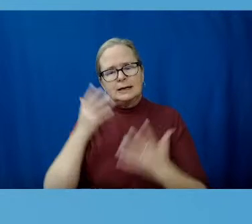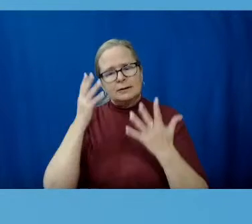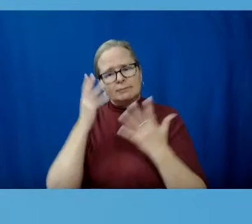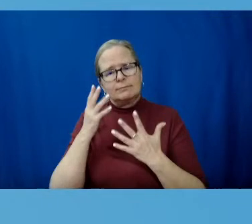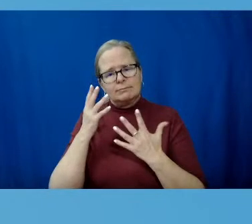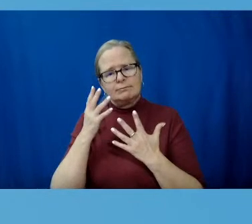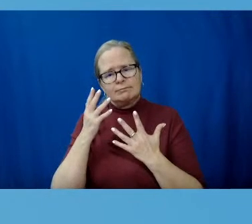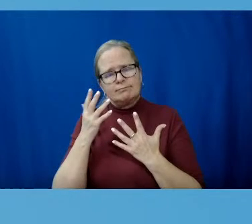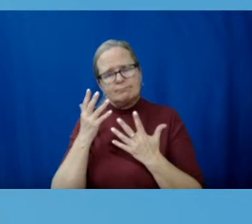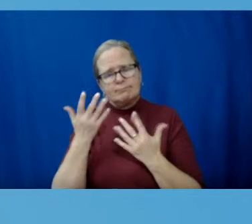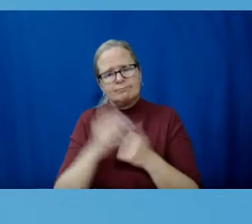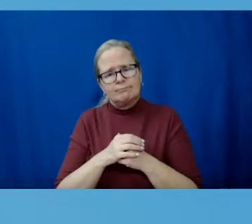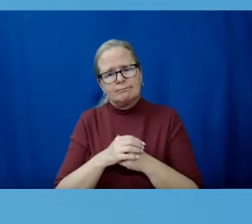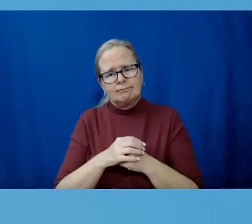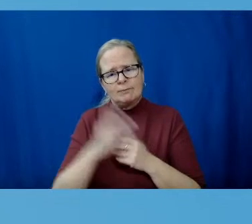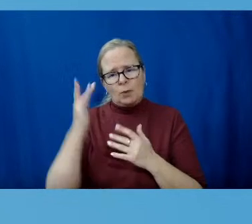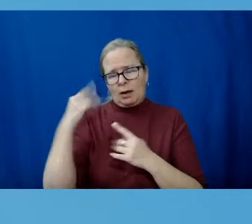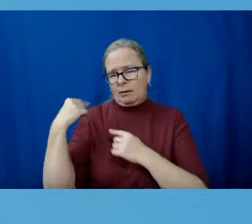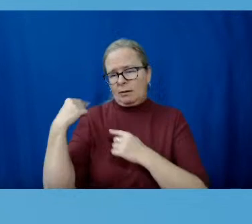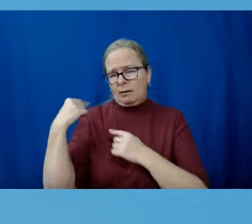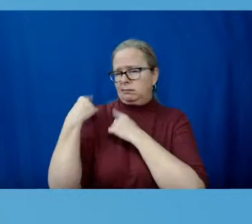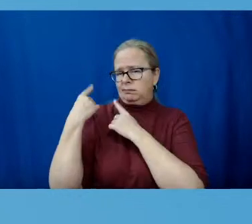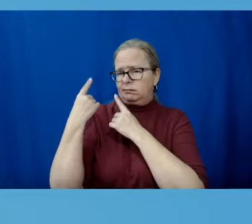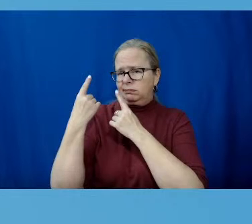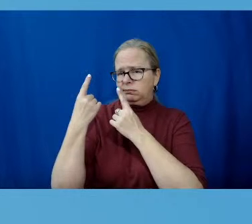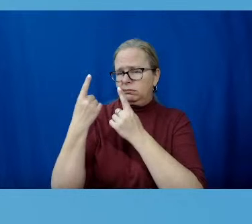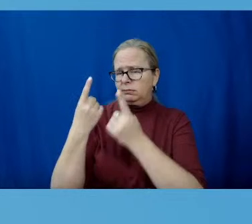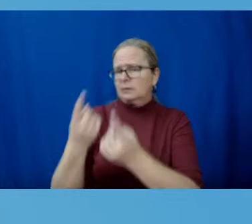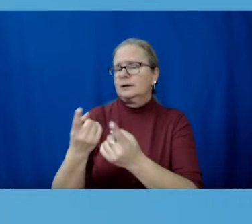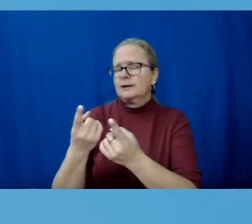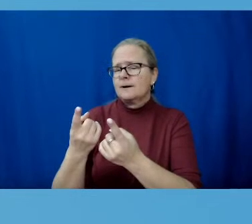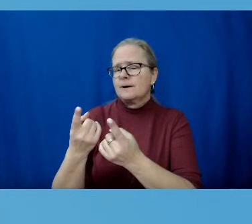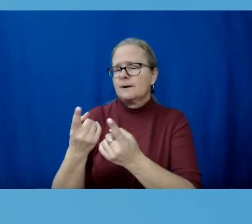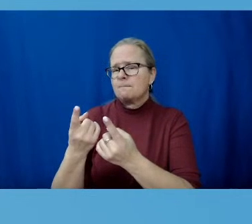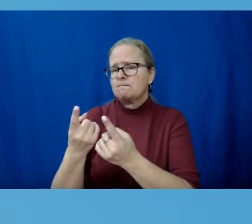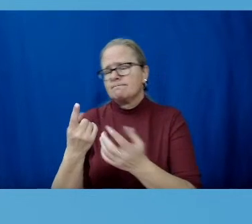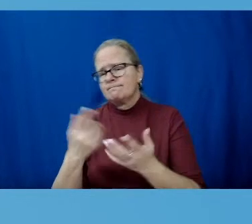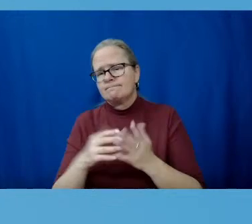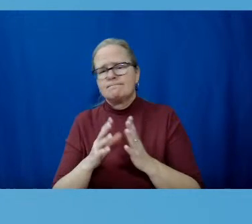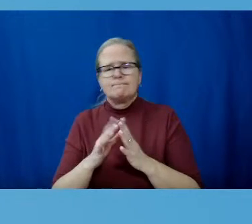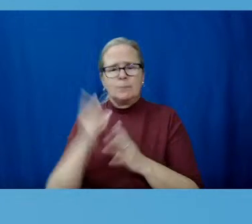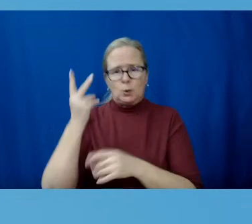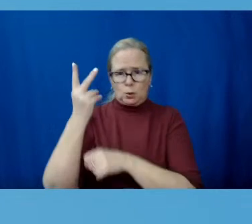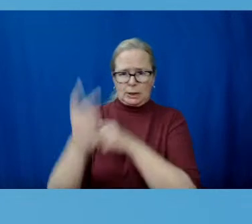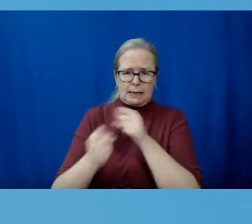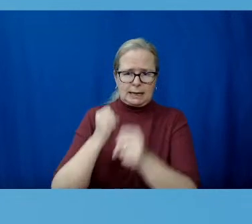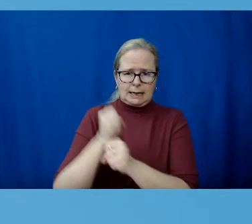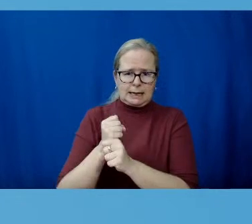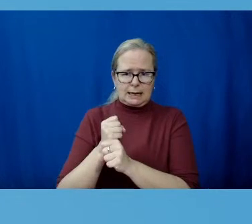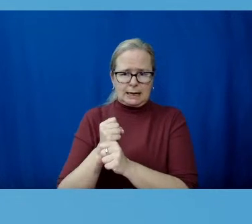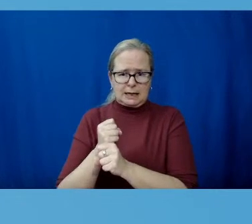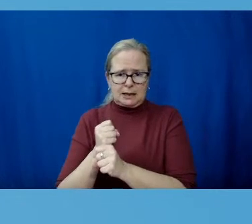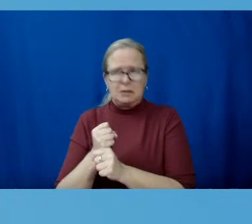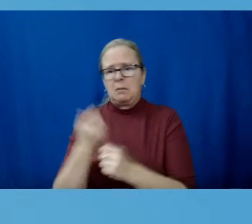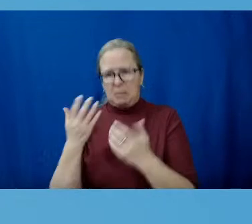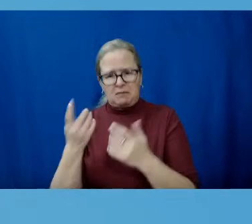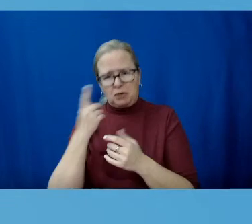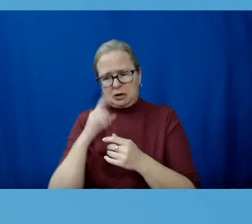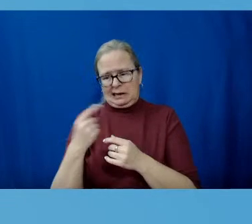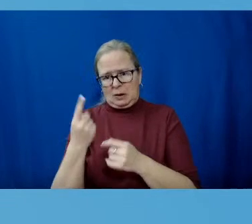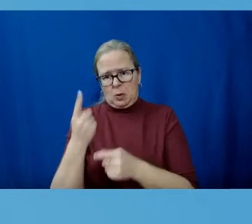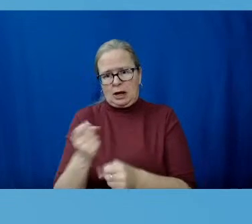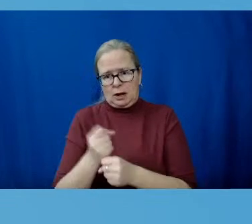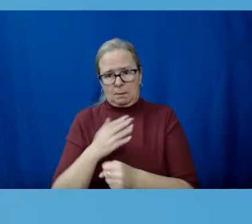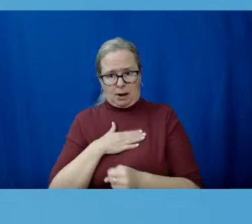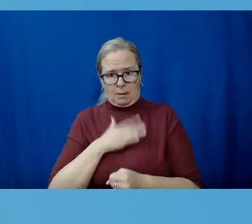2 years, year specifically, where our provincial government doesn't seem to be able to say the word airborne. Where we